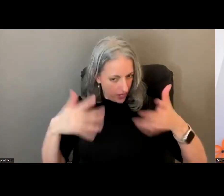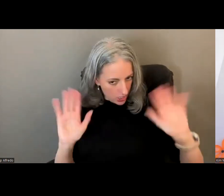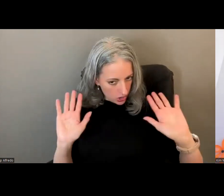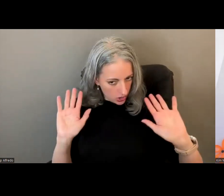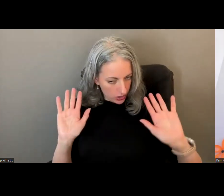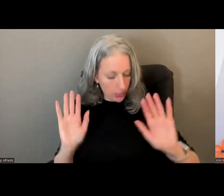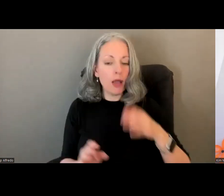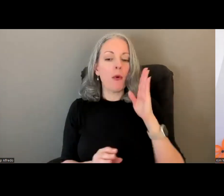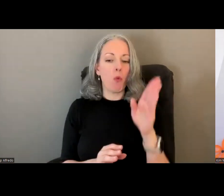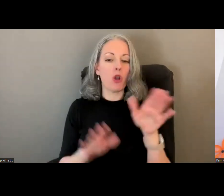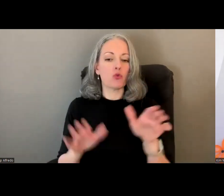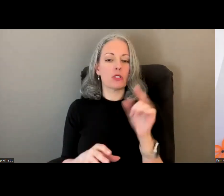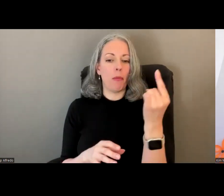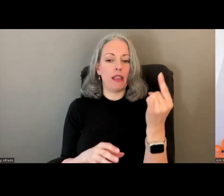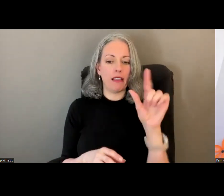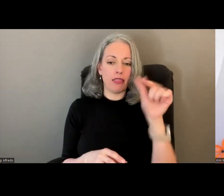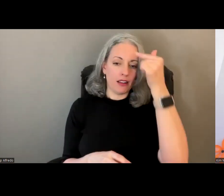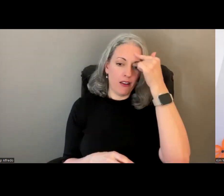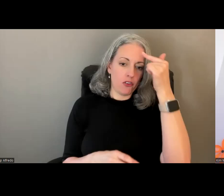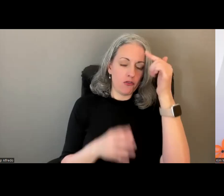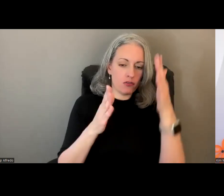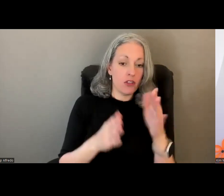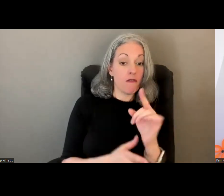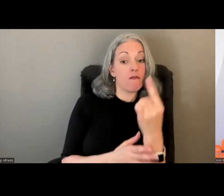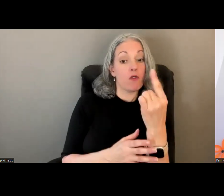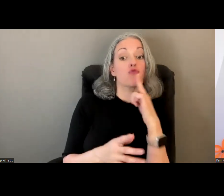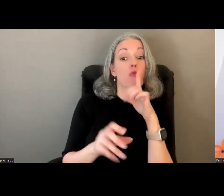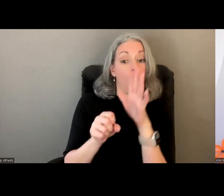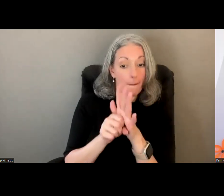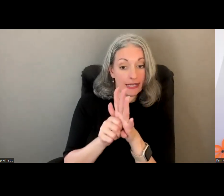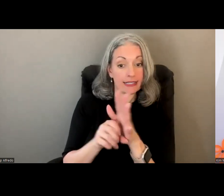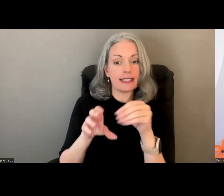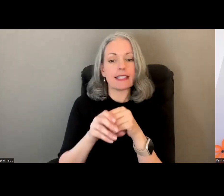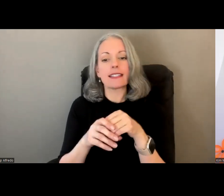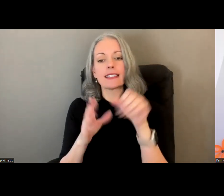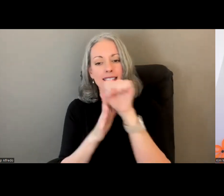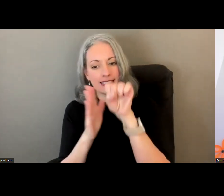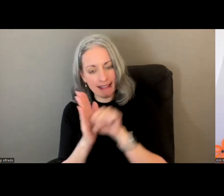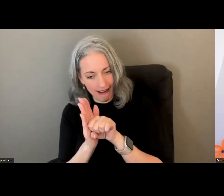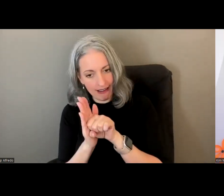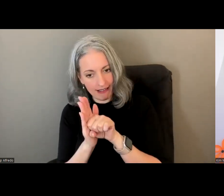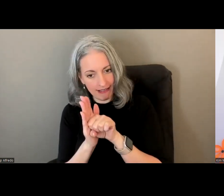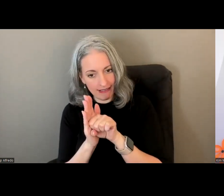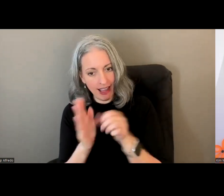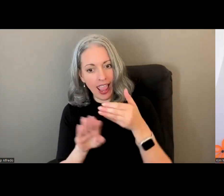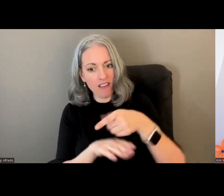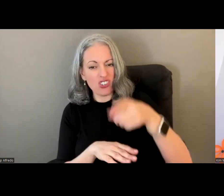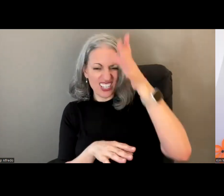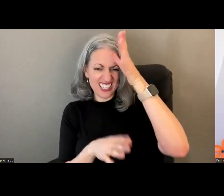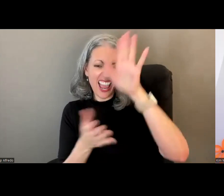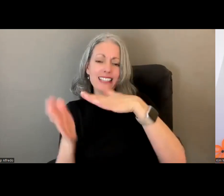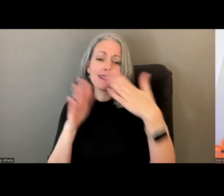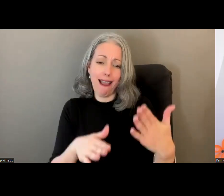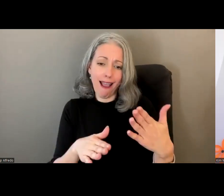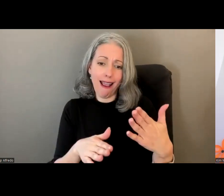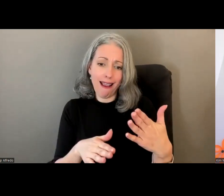we were going to do something that was the governor's one of his first promises in the state after his father died and he